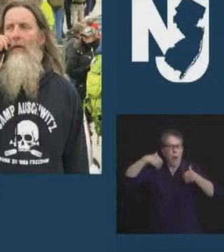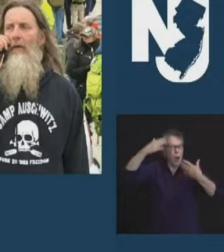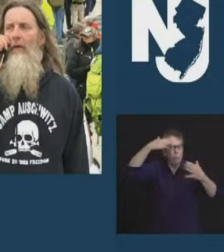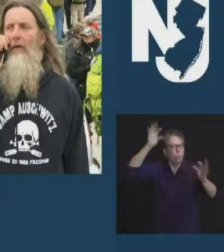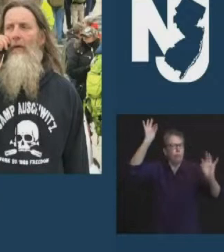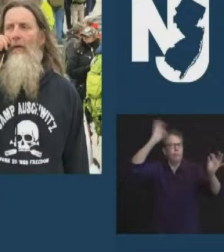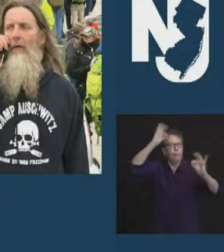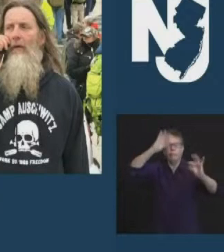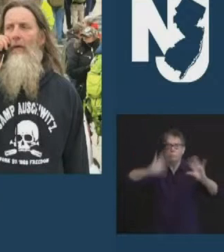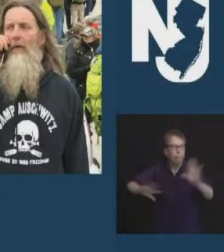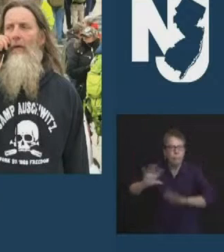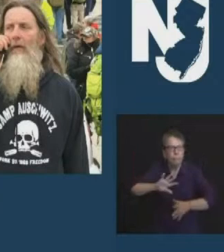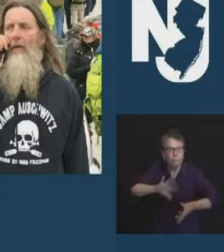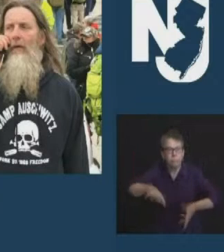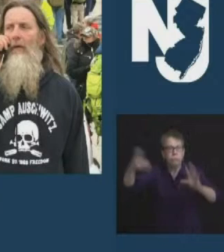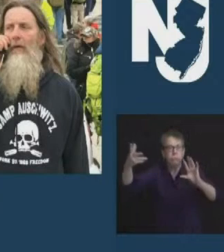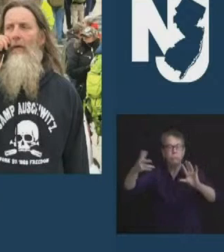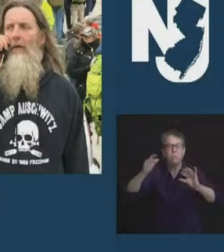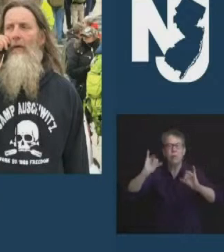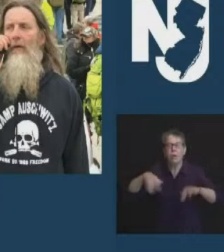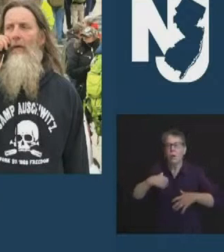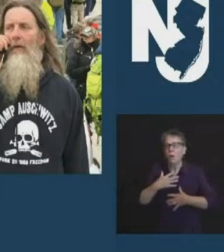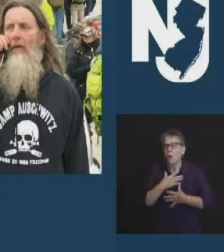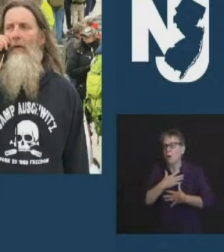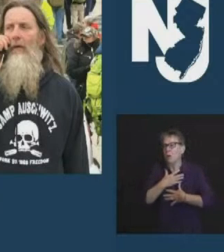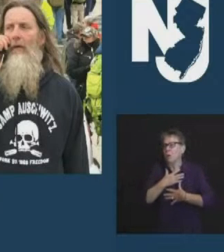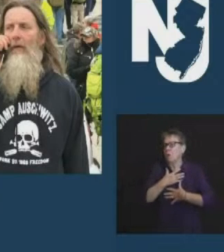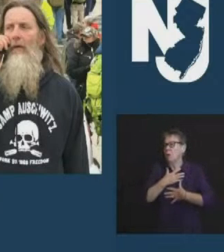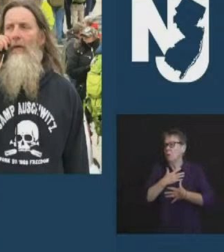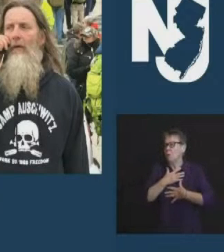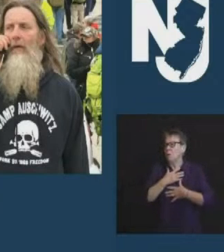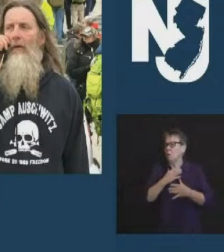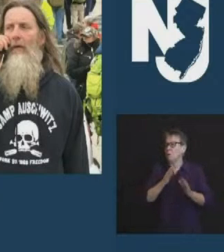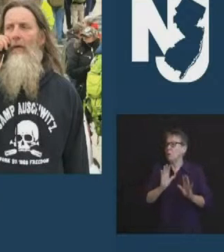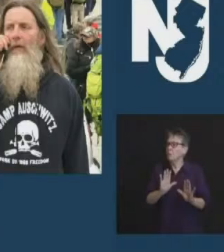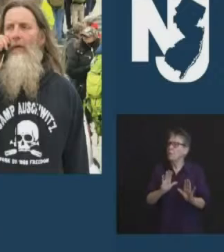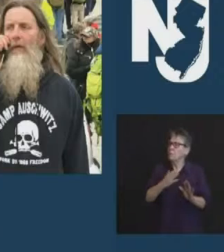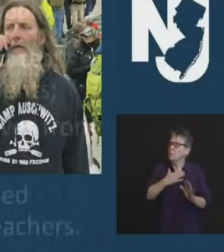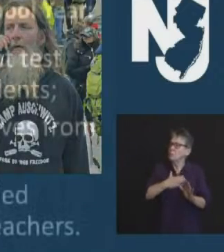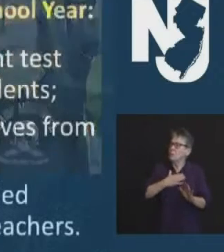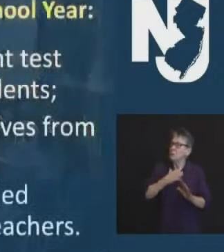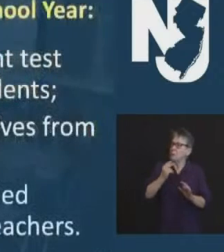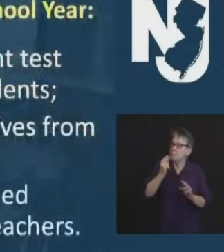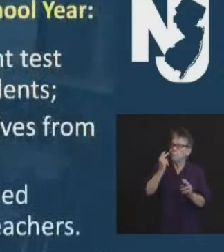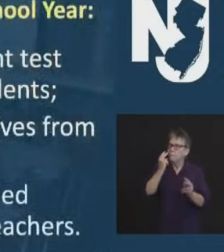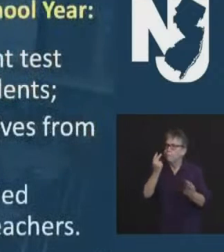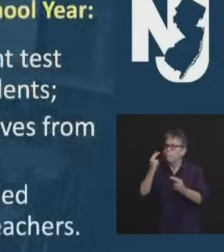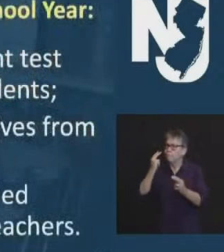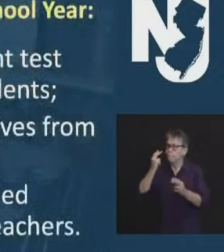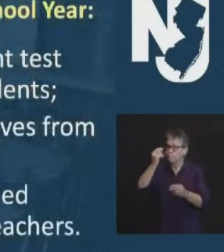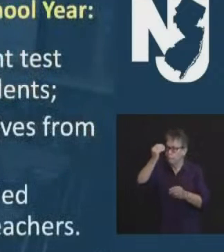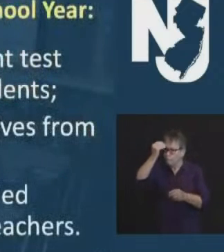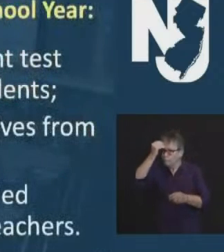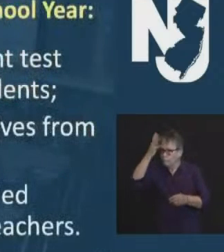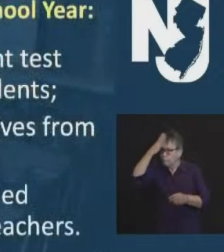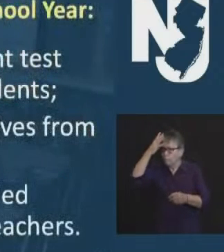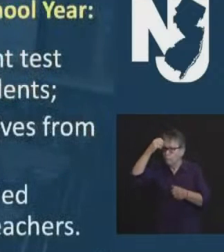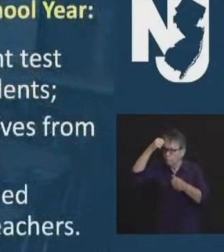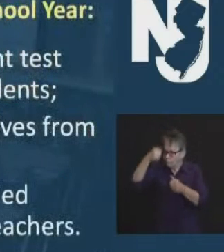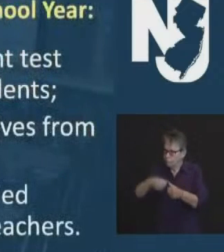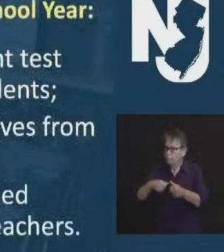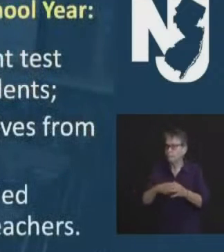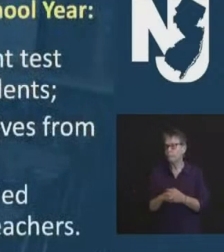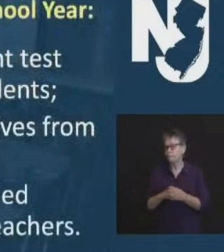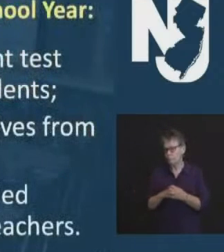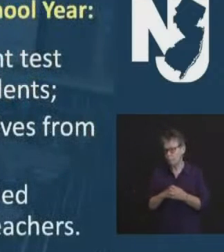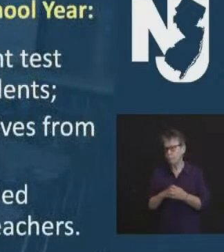memory in your prayers. Okay, switch gears. As I noted at the top, we're joined by the woman to my left, the Acting